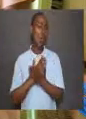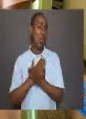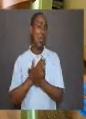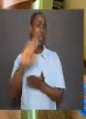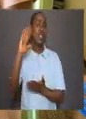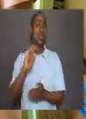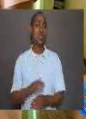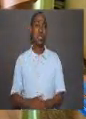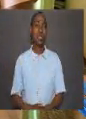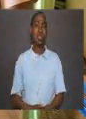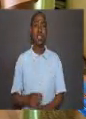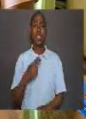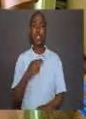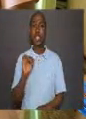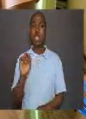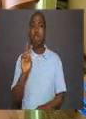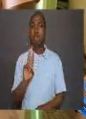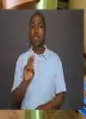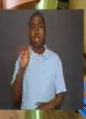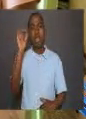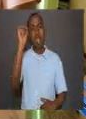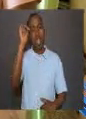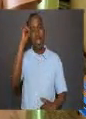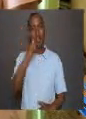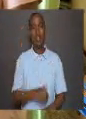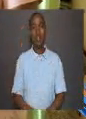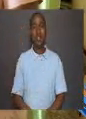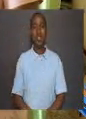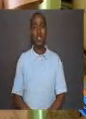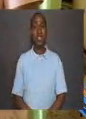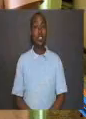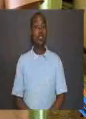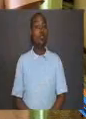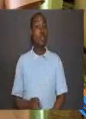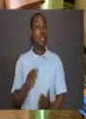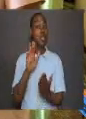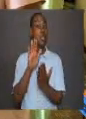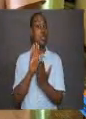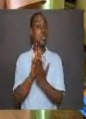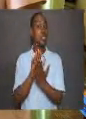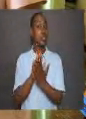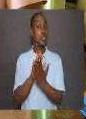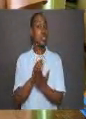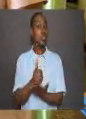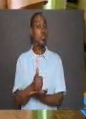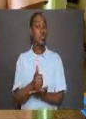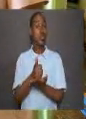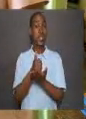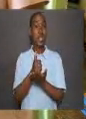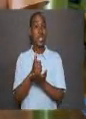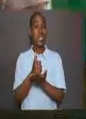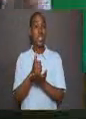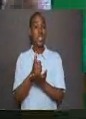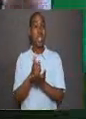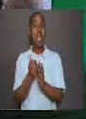stigma attached to HIV and AIDS. Through education,